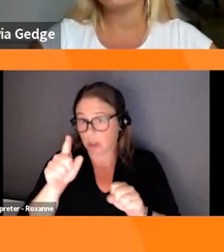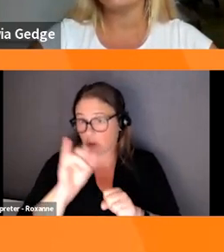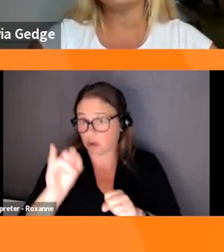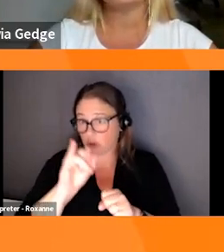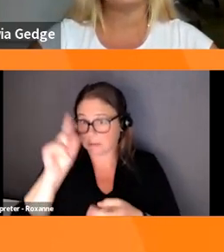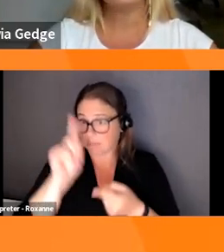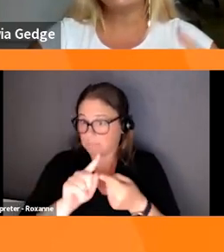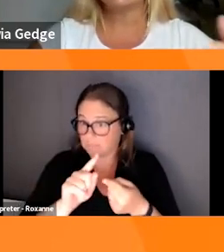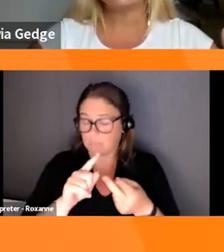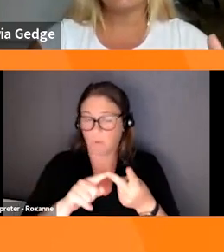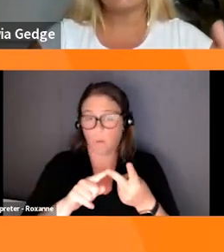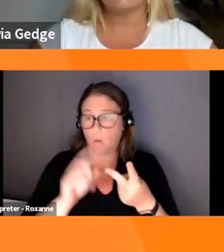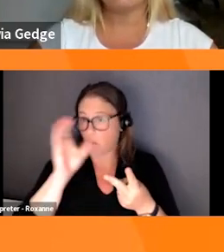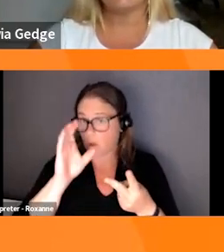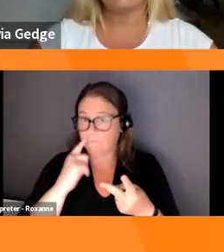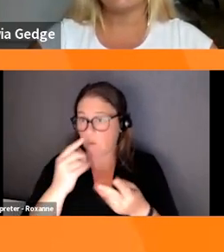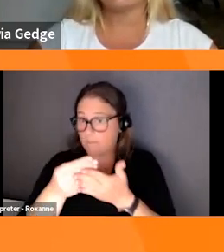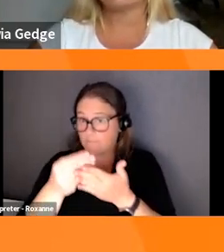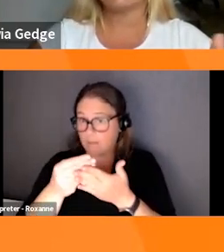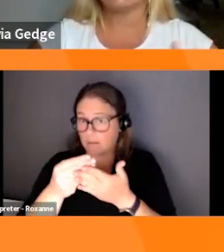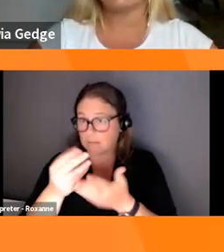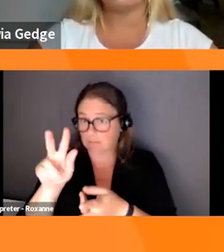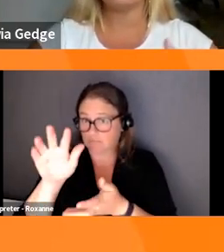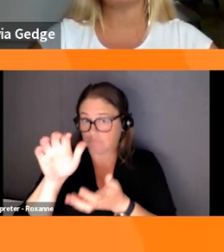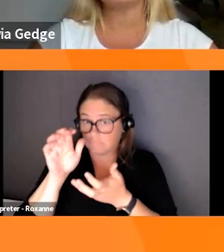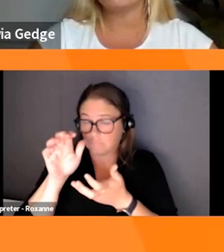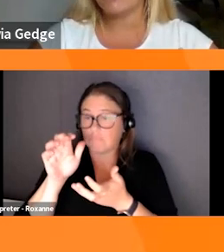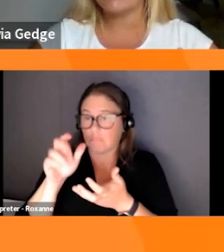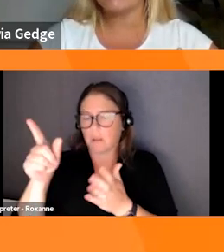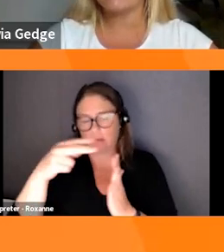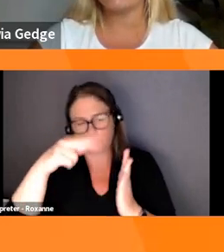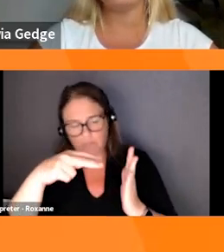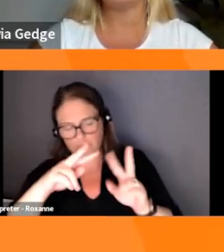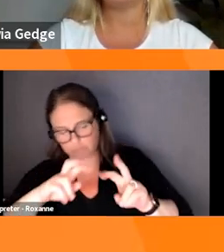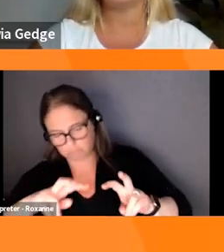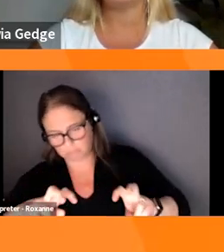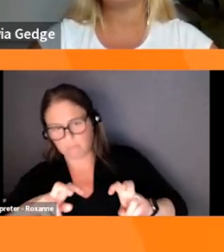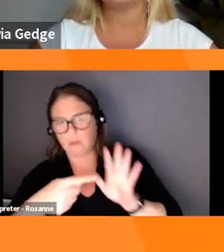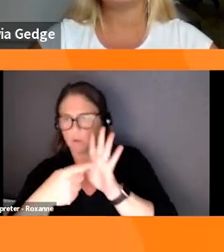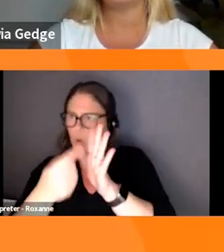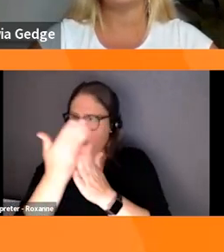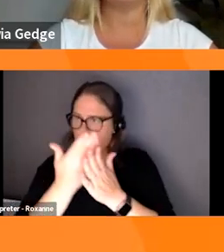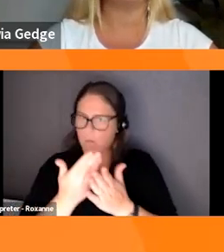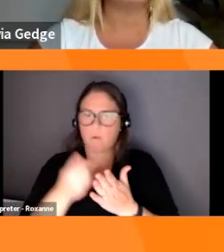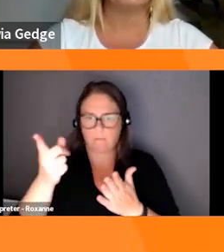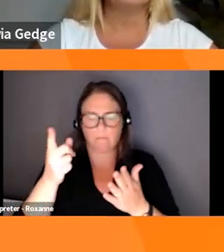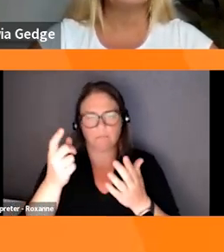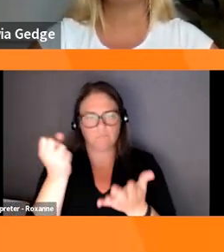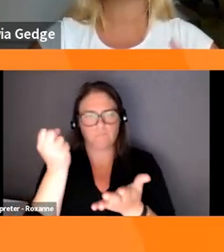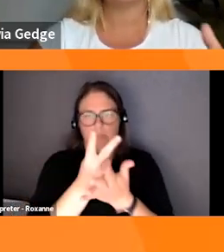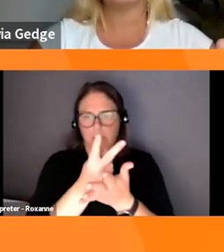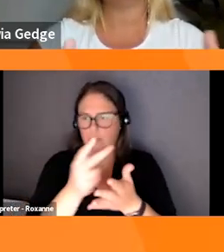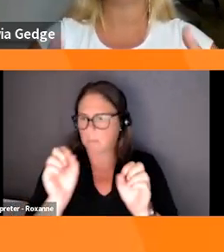specific funding. So it is coming even as Government of Canada, if you do go to their green